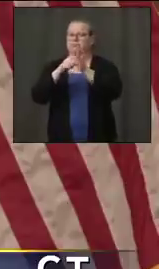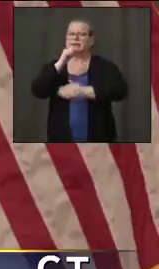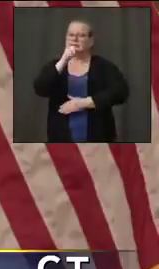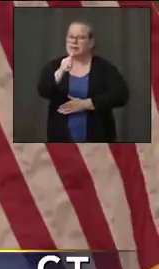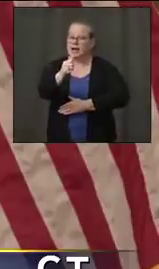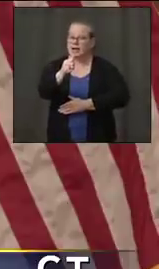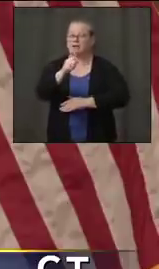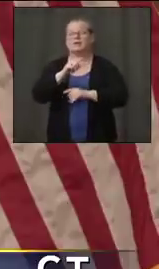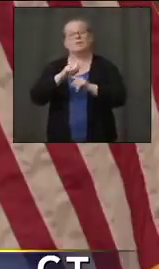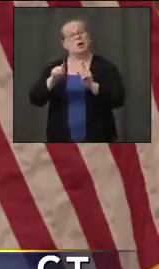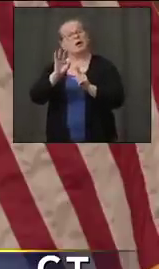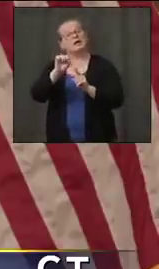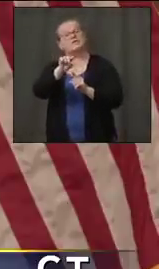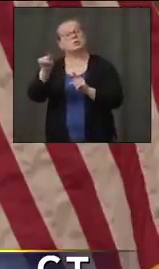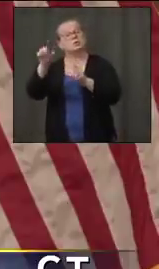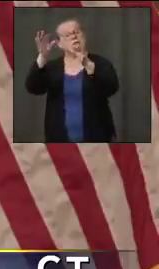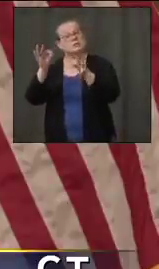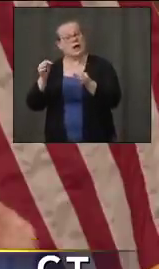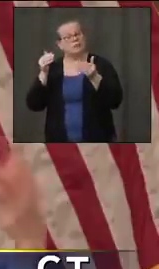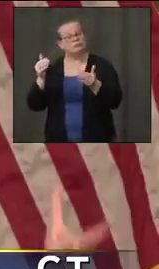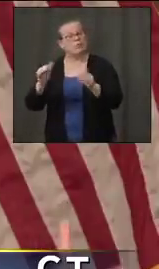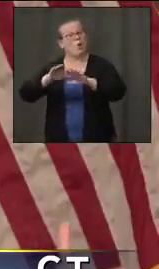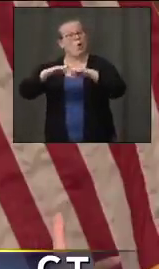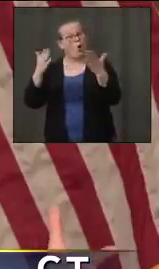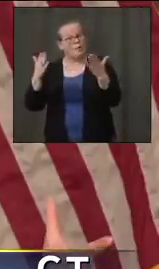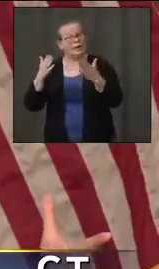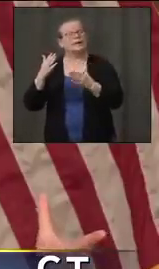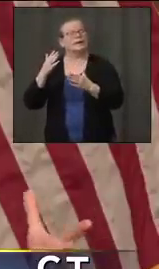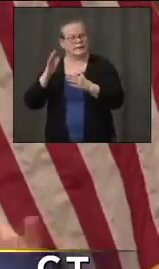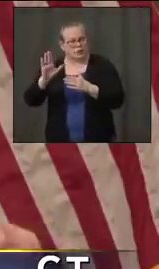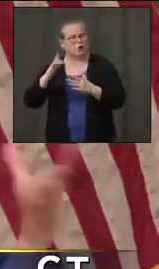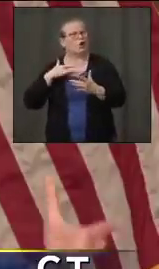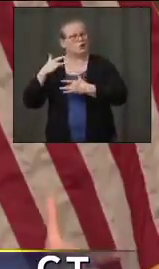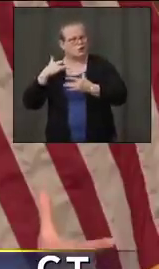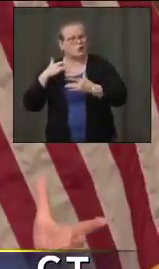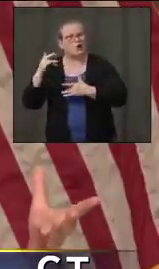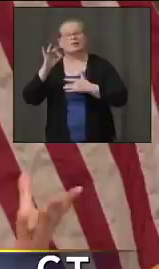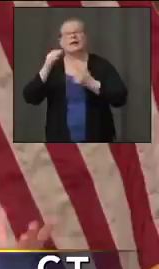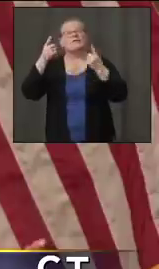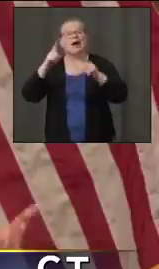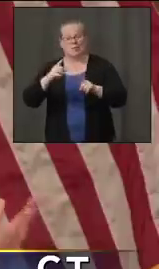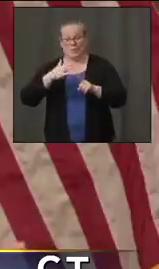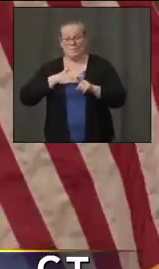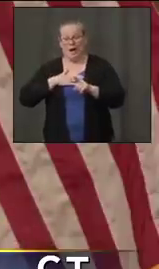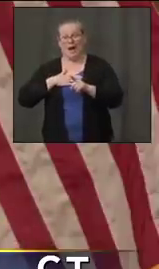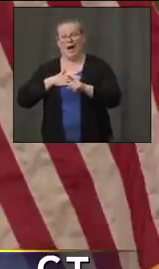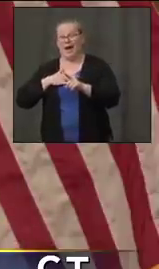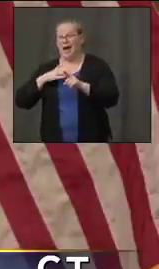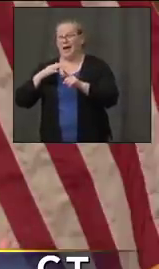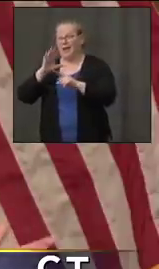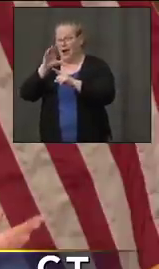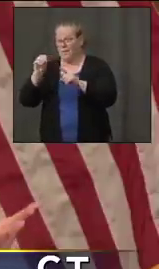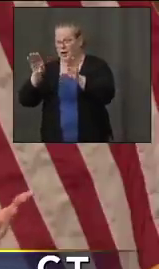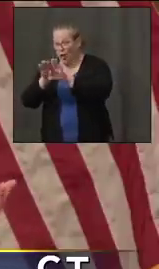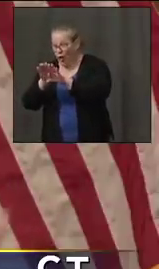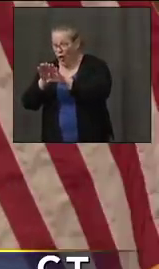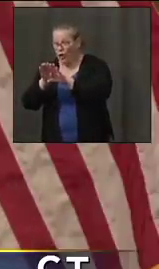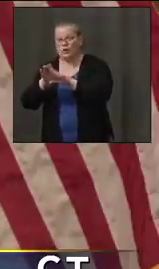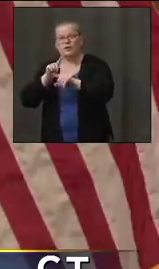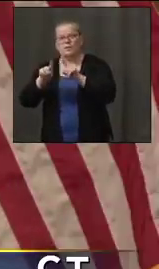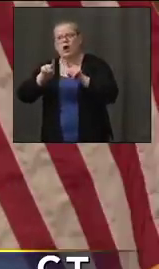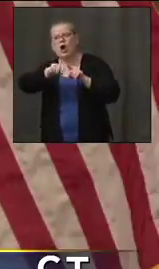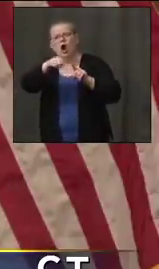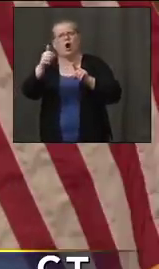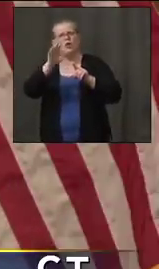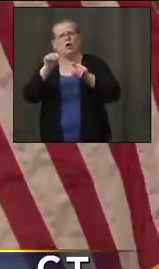clear your concerns about your competition opening down the street, and you've not opened. We